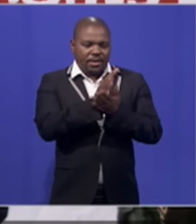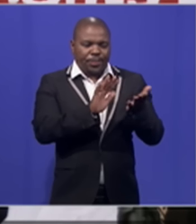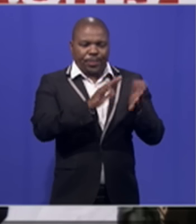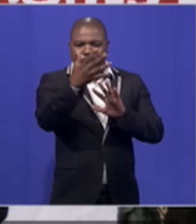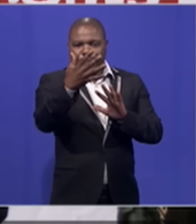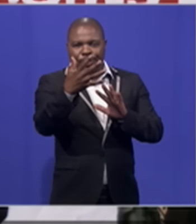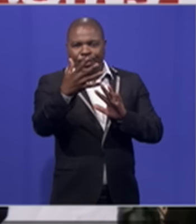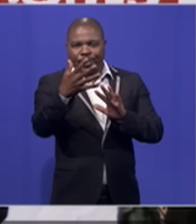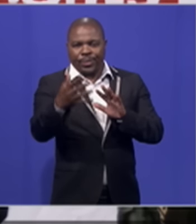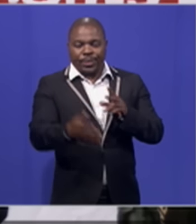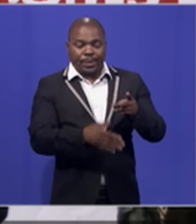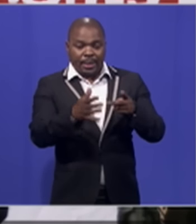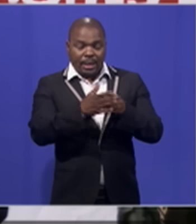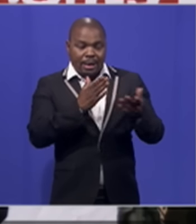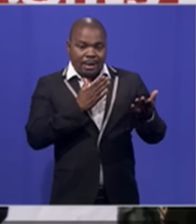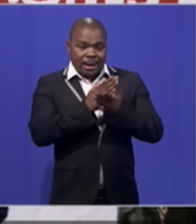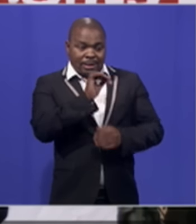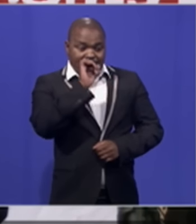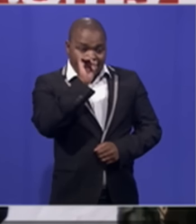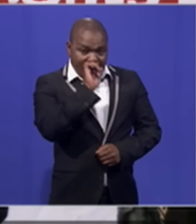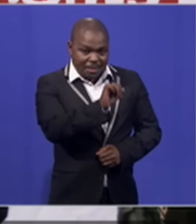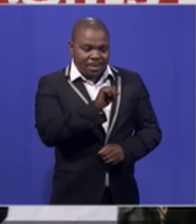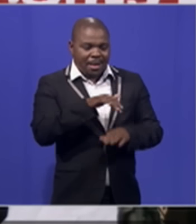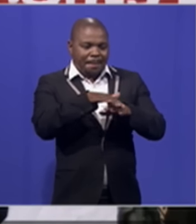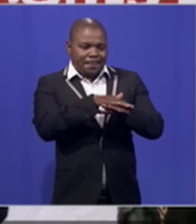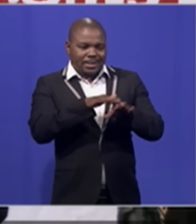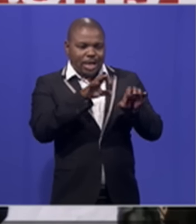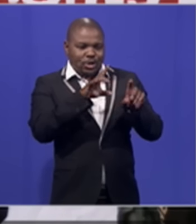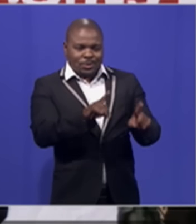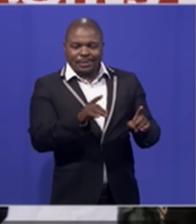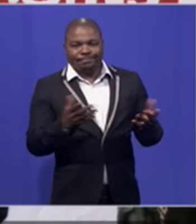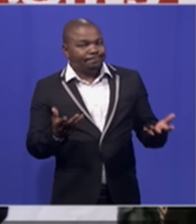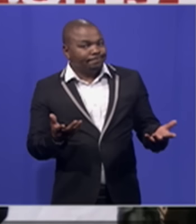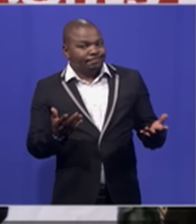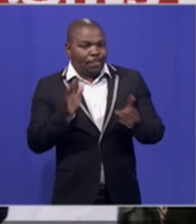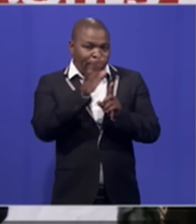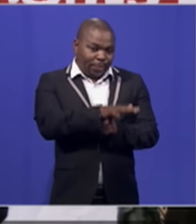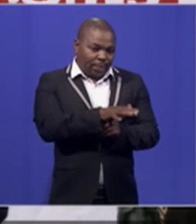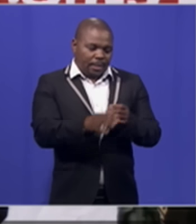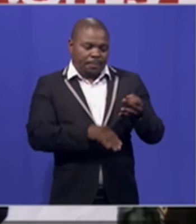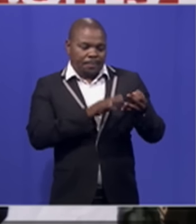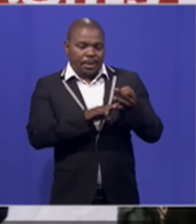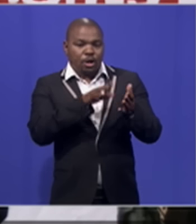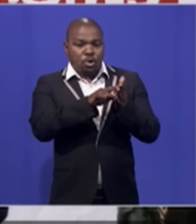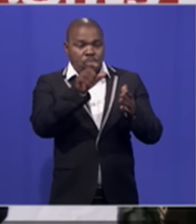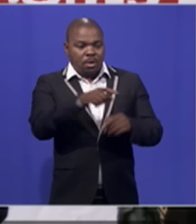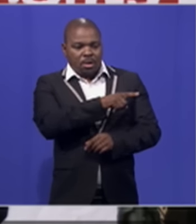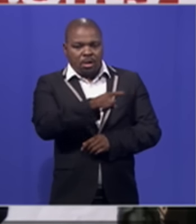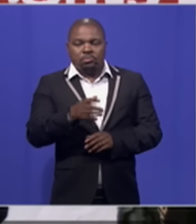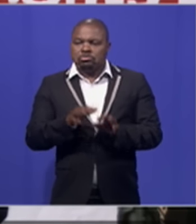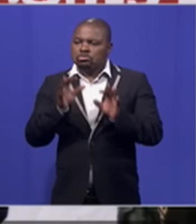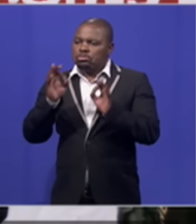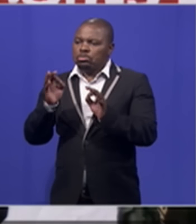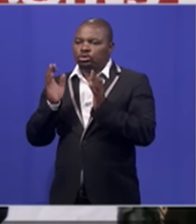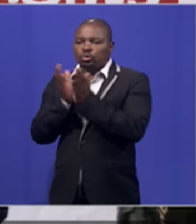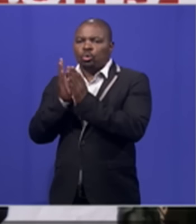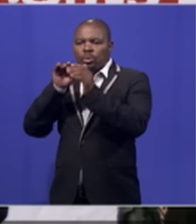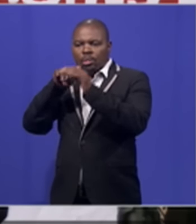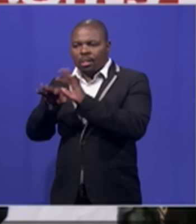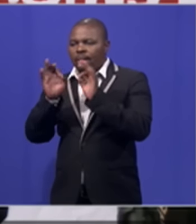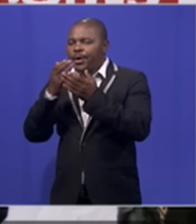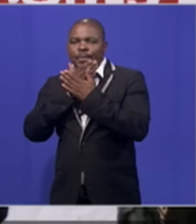including the right to basic education, as learners are unable to access